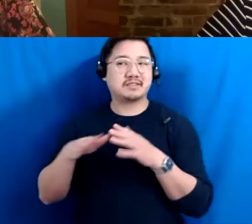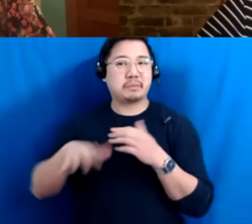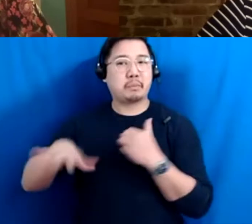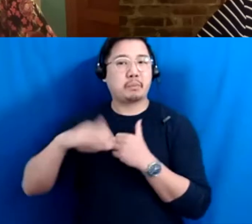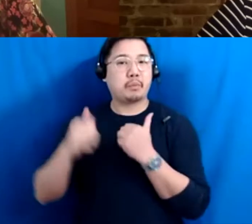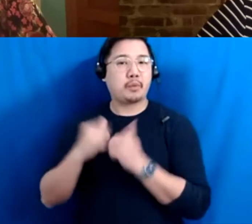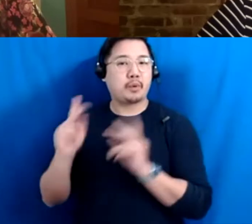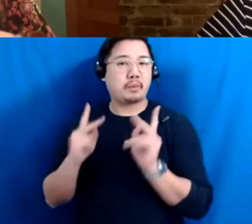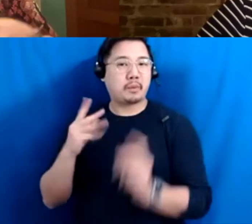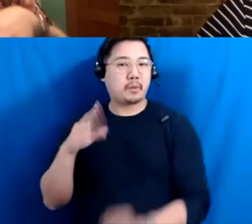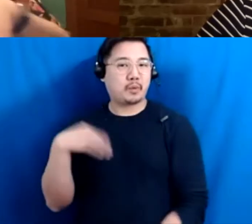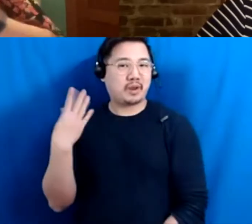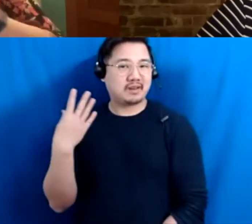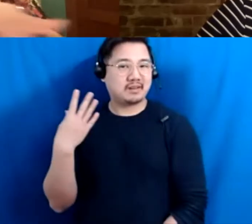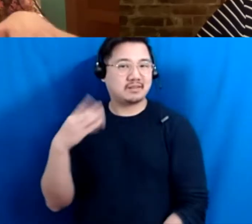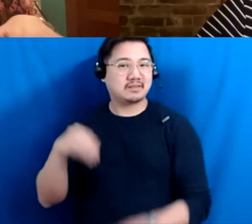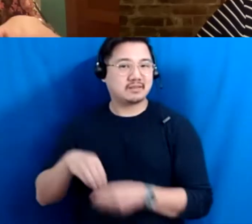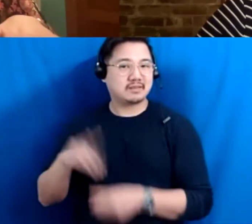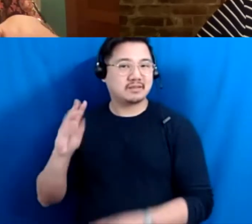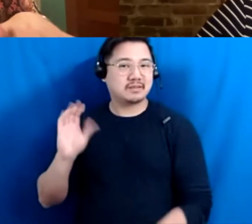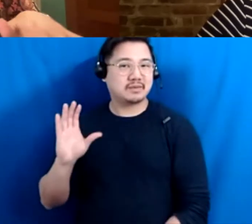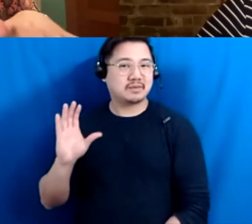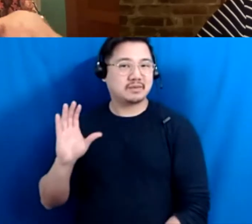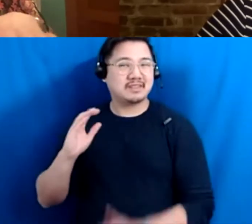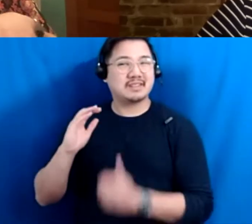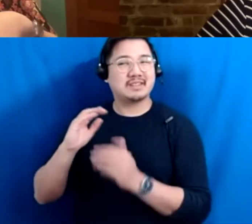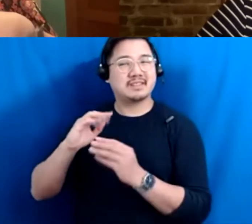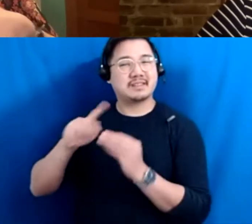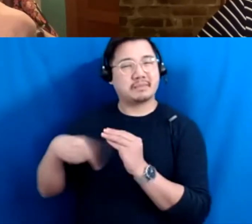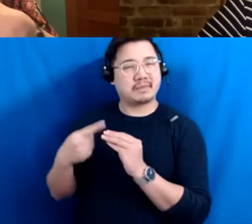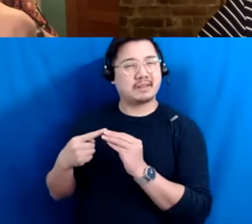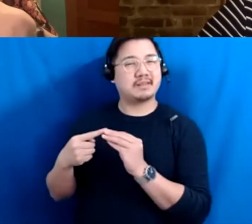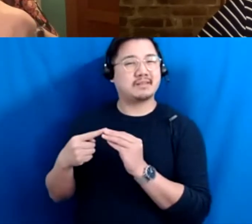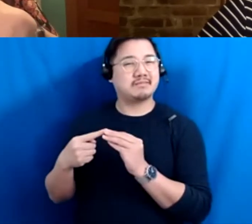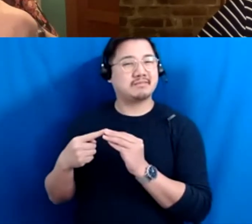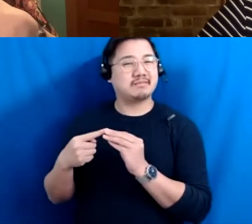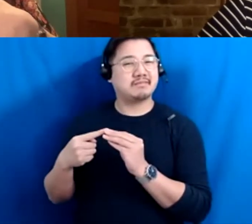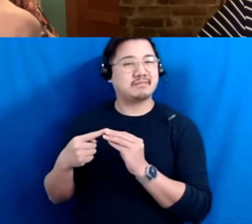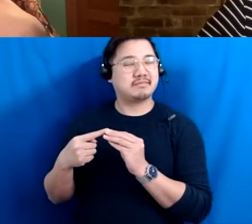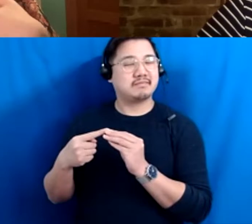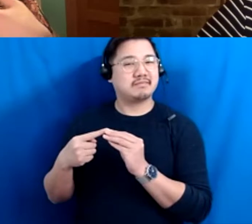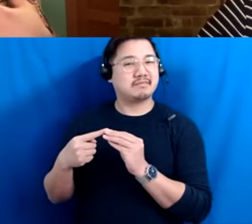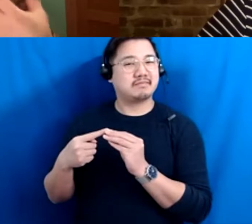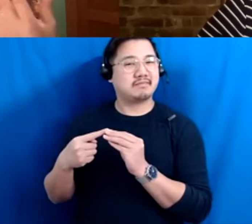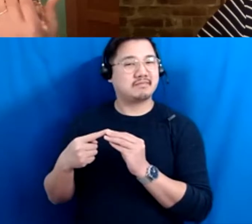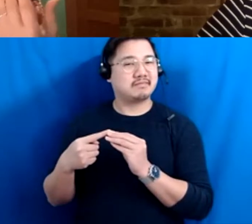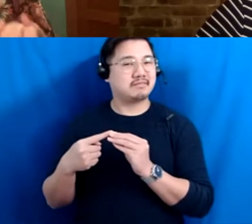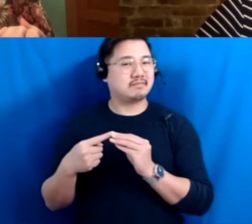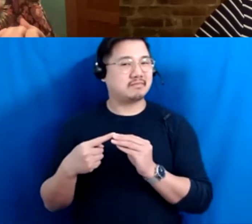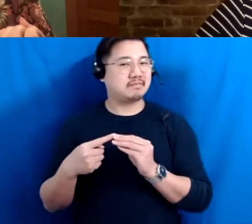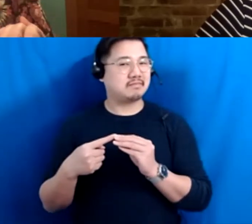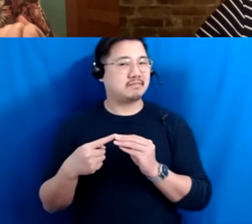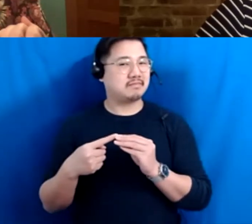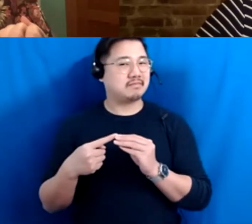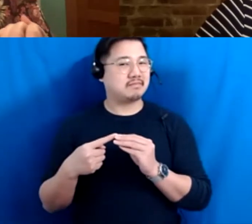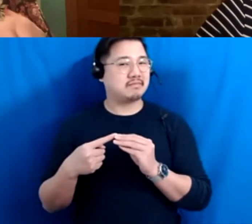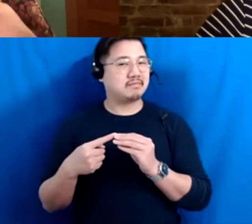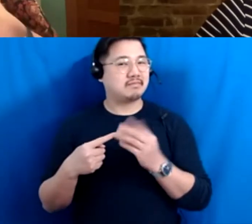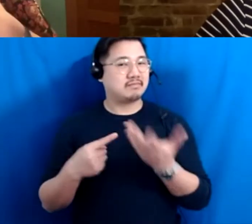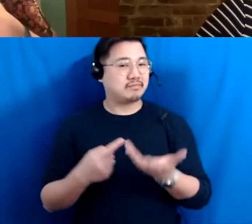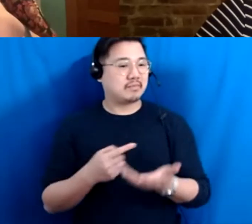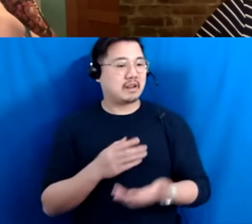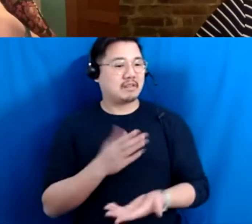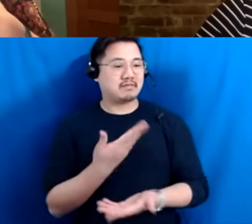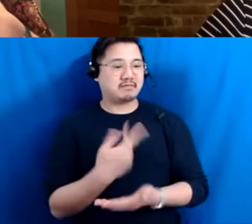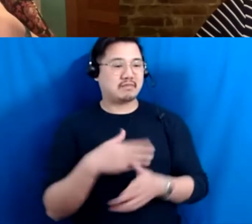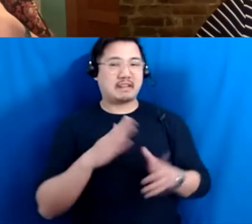Wisconsin. And it's about their issues. There's sort of a drama about who's going to inherit the restaurant, whether